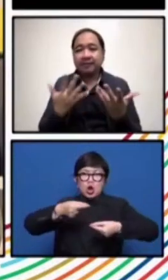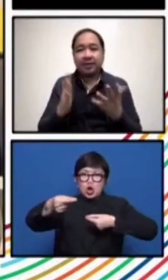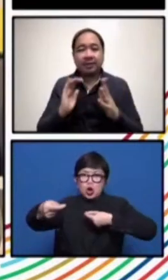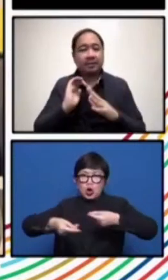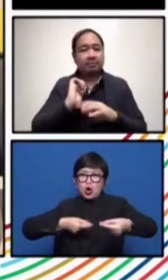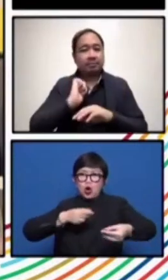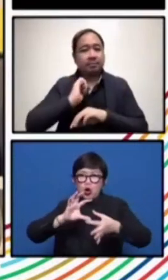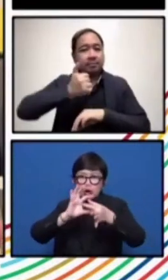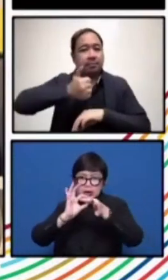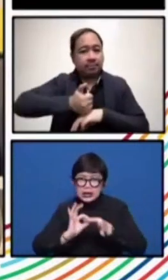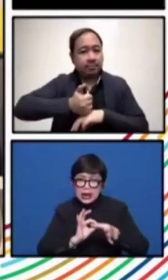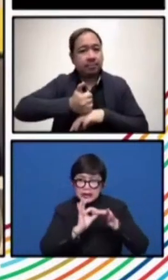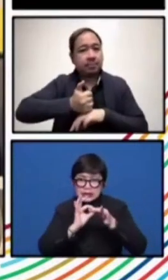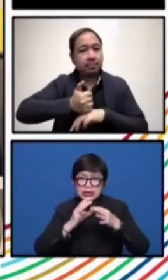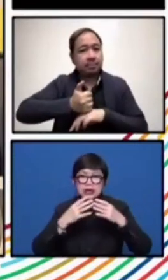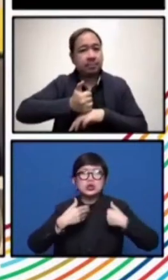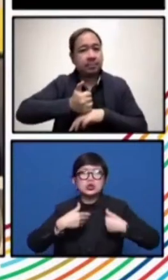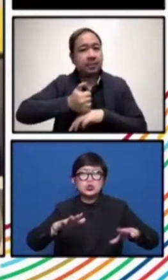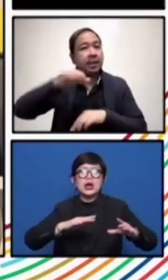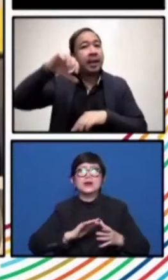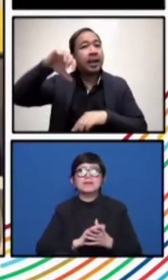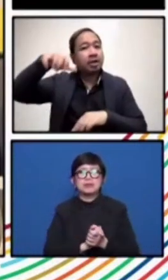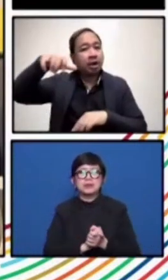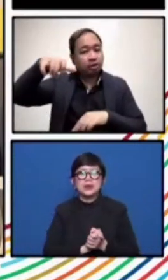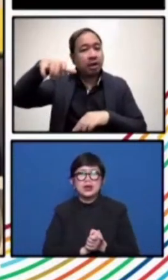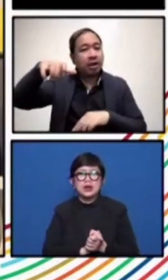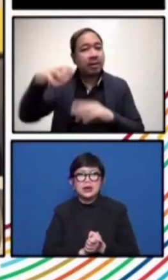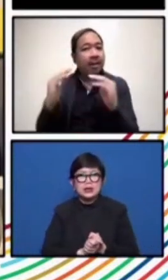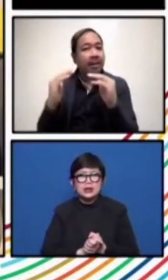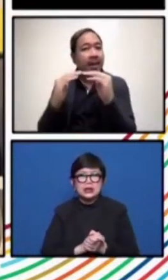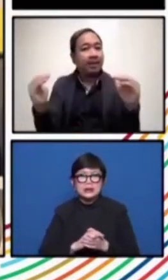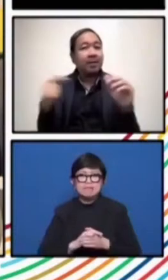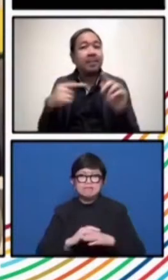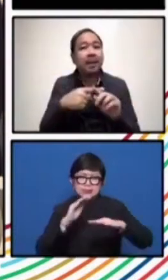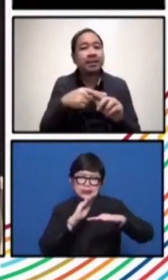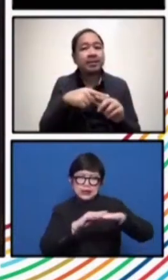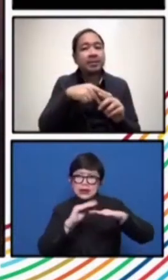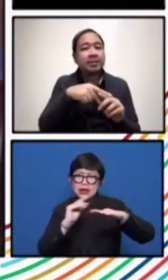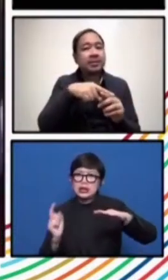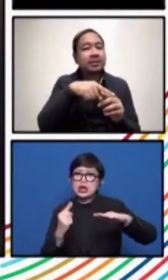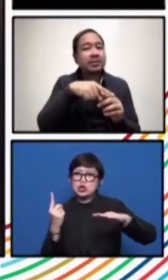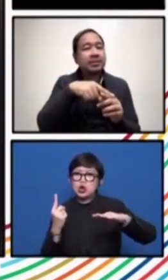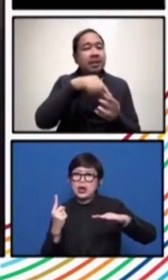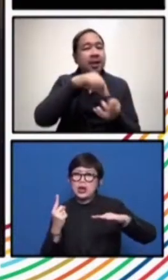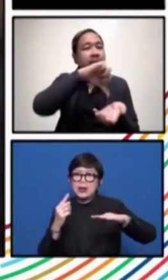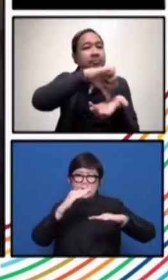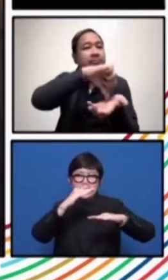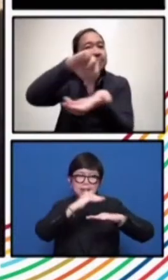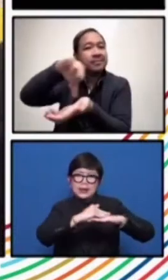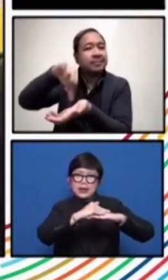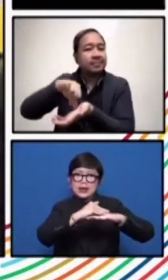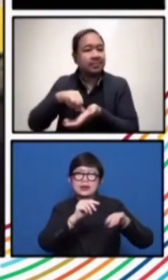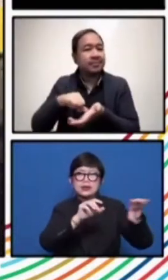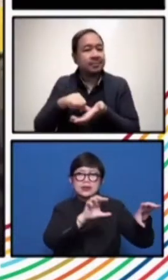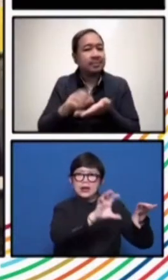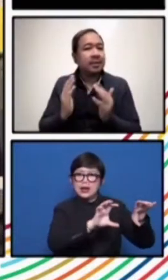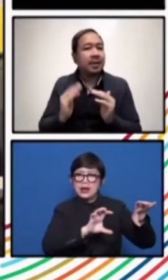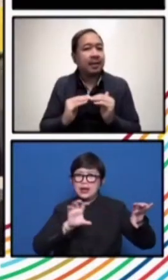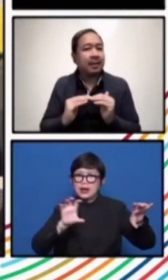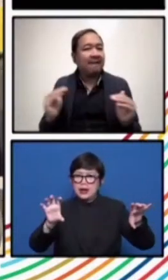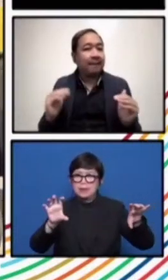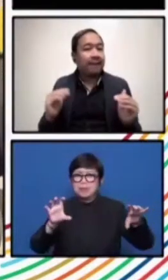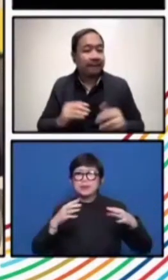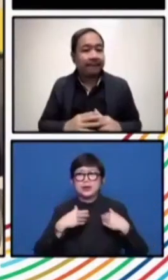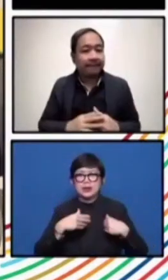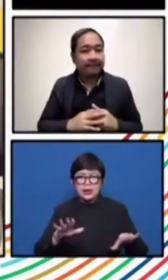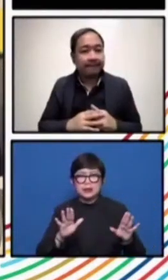established at both National and sub-national level intelligence in